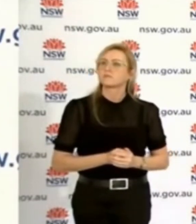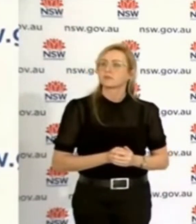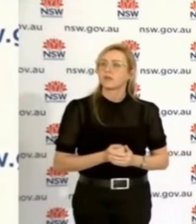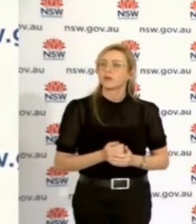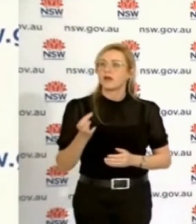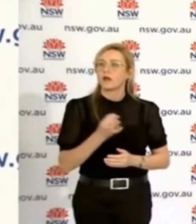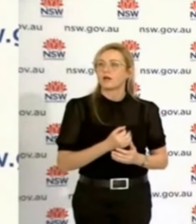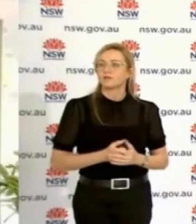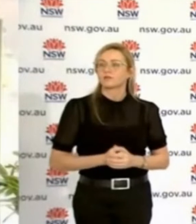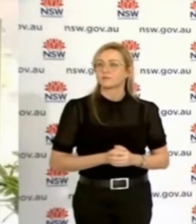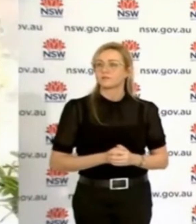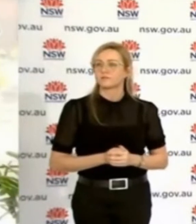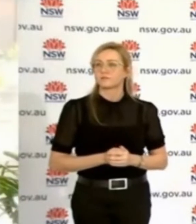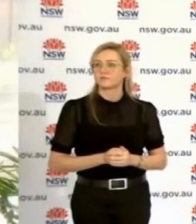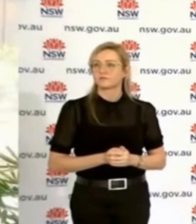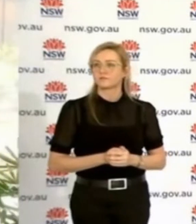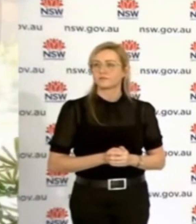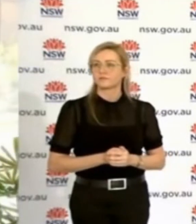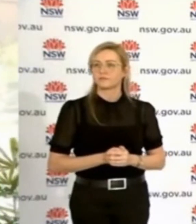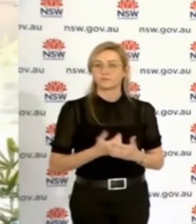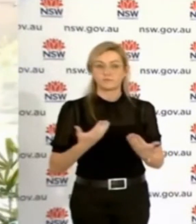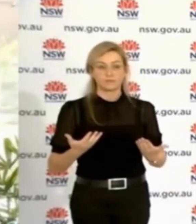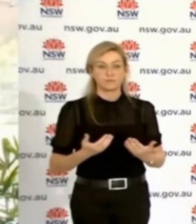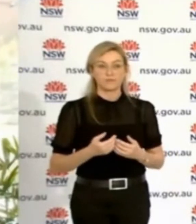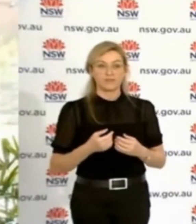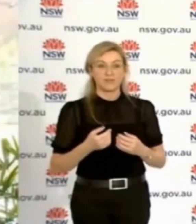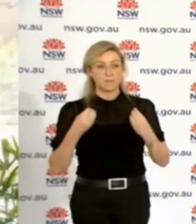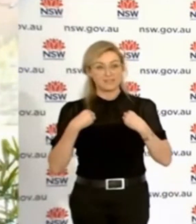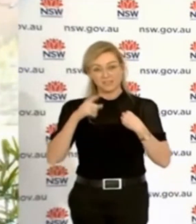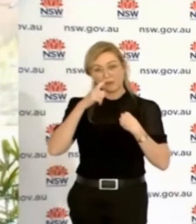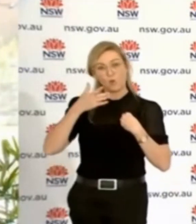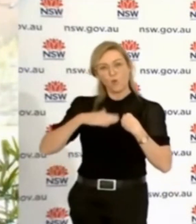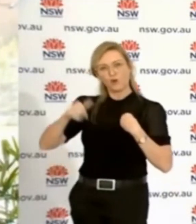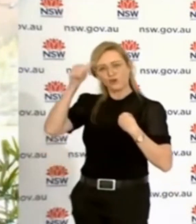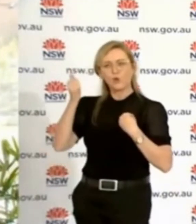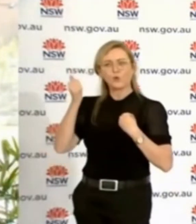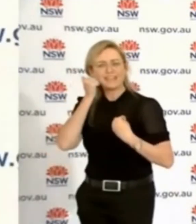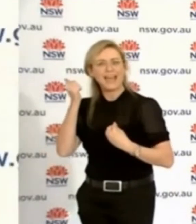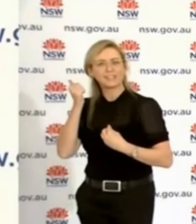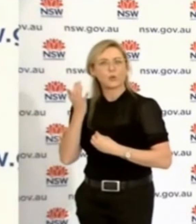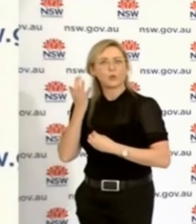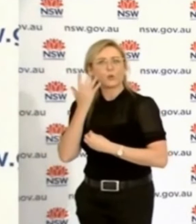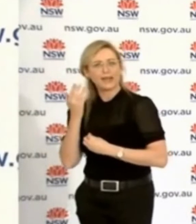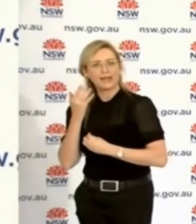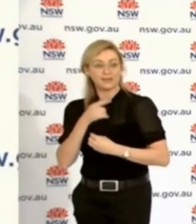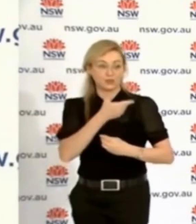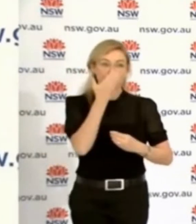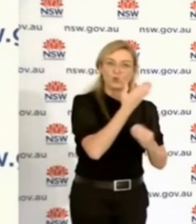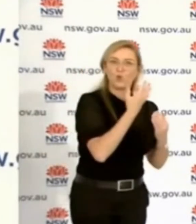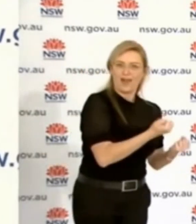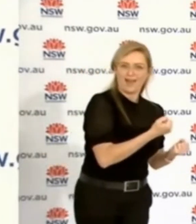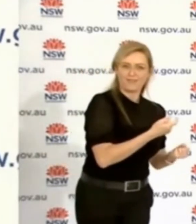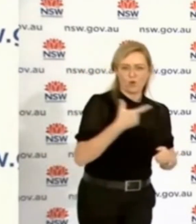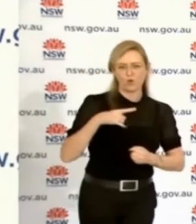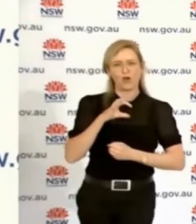why we've been able to provide a fixed date for schools but not a fixed date for businesses. Well, obviously the government's focus early on is